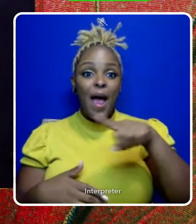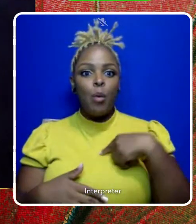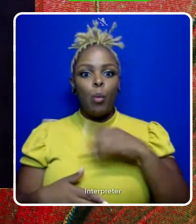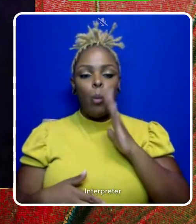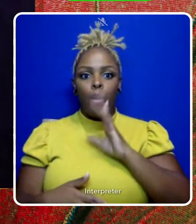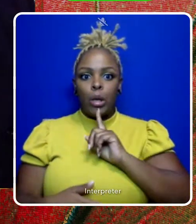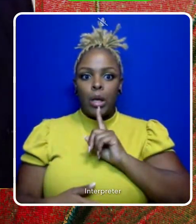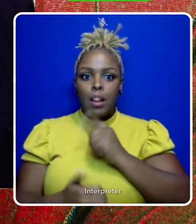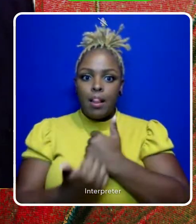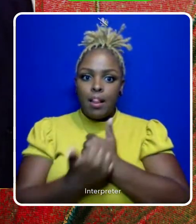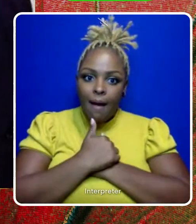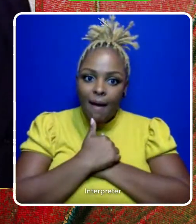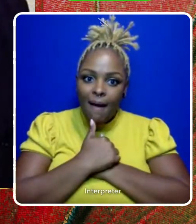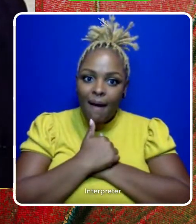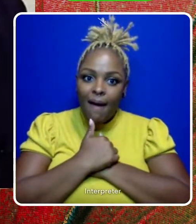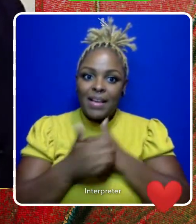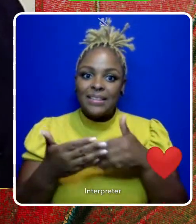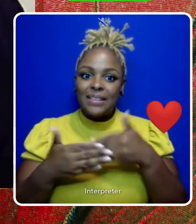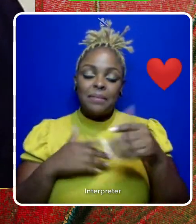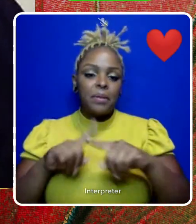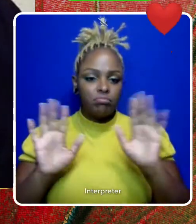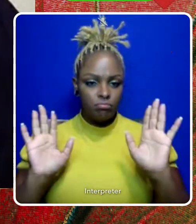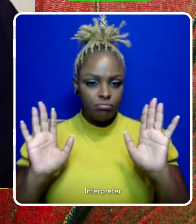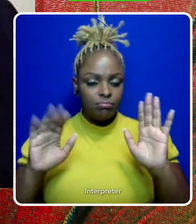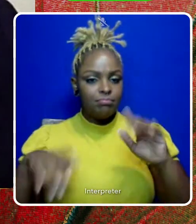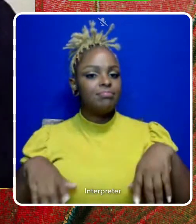I just want to check in with my host.